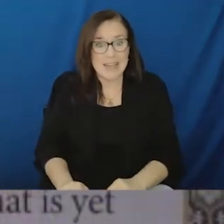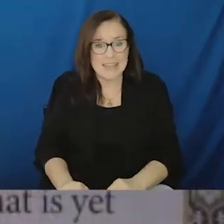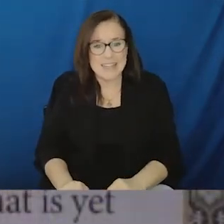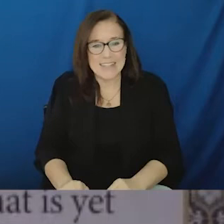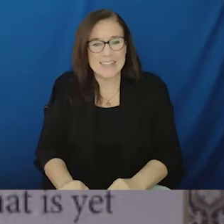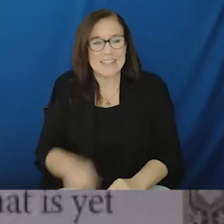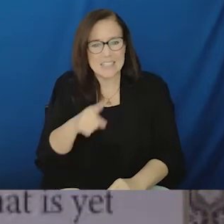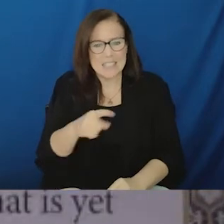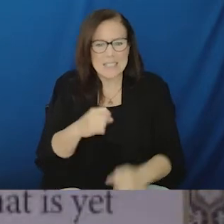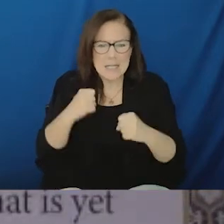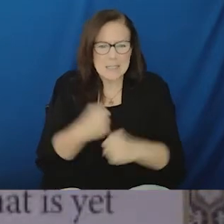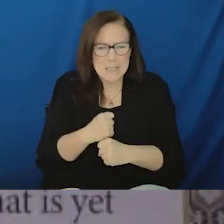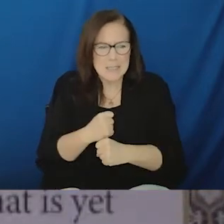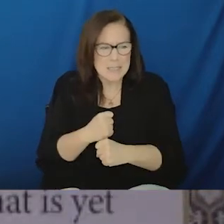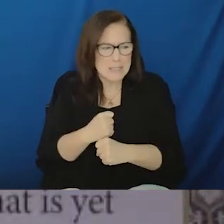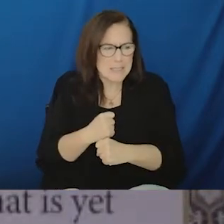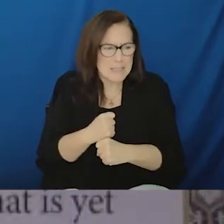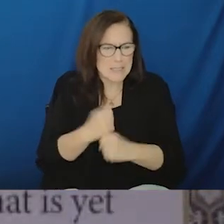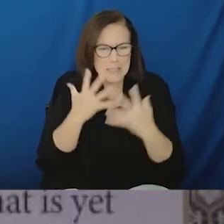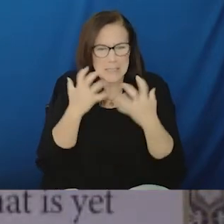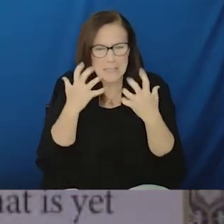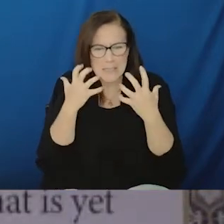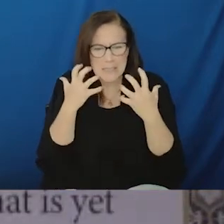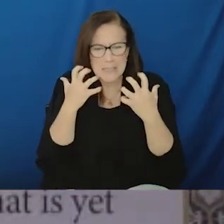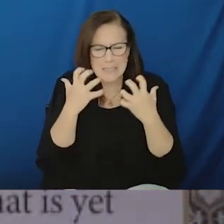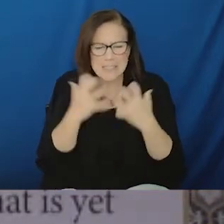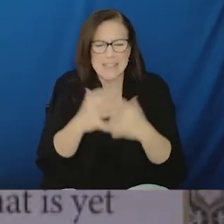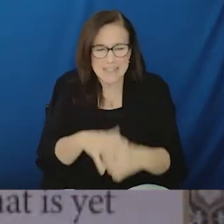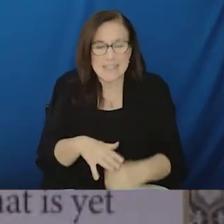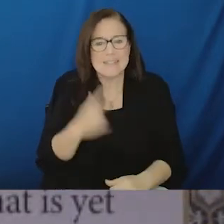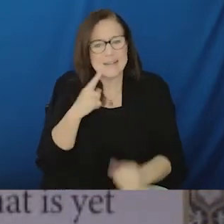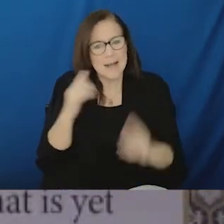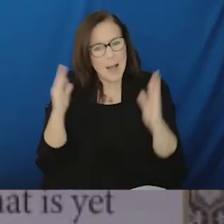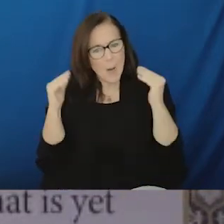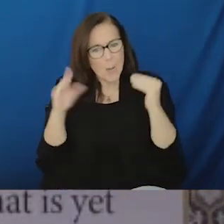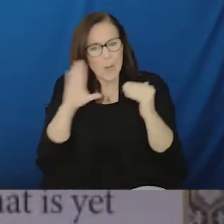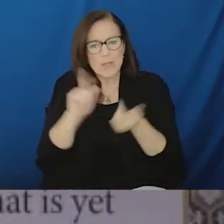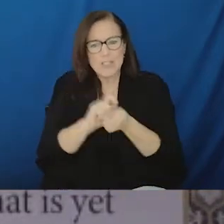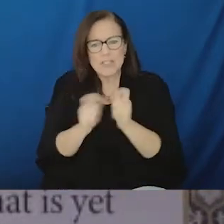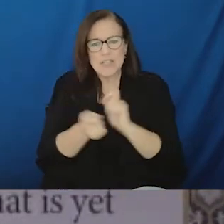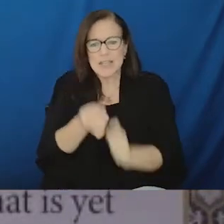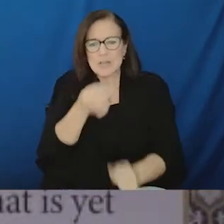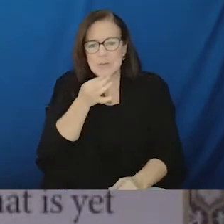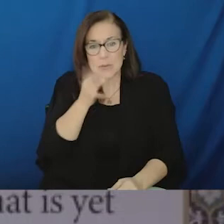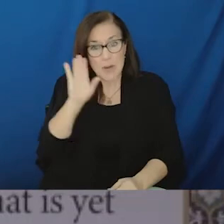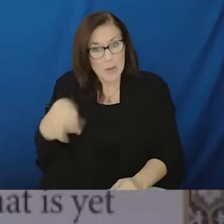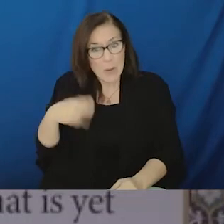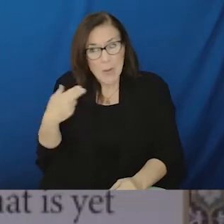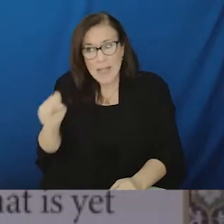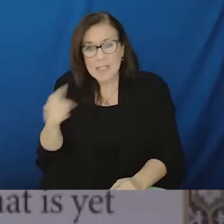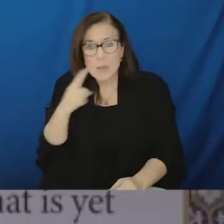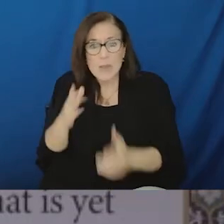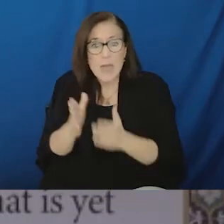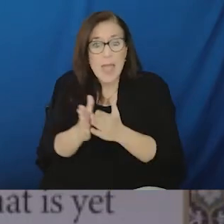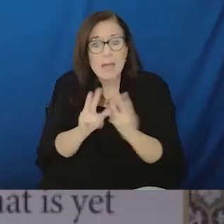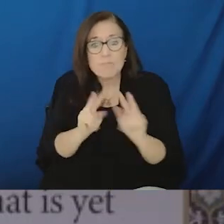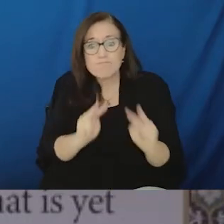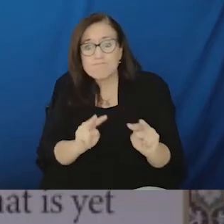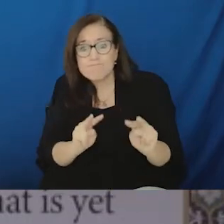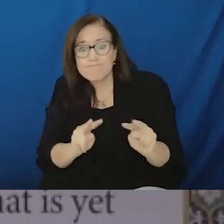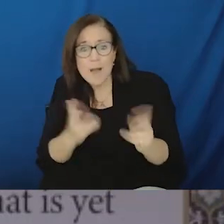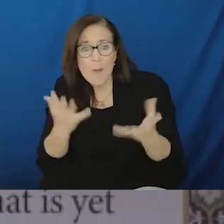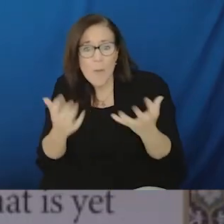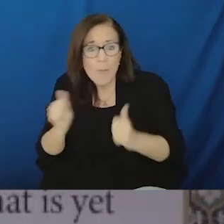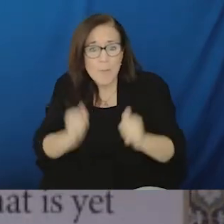Let's hope there are changes very soon. I know that all of the schools, especially secondary, are chomping at the bit to have theatrical